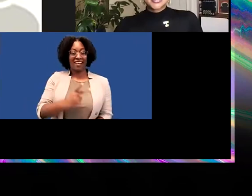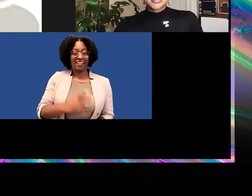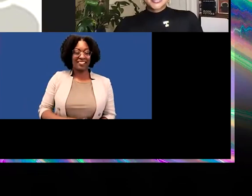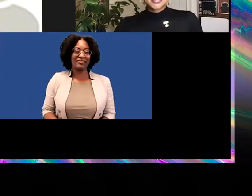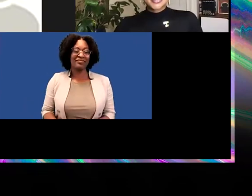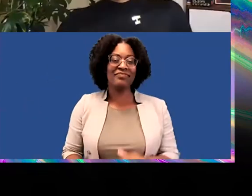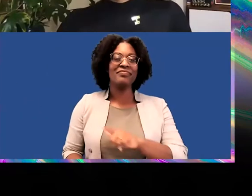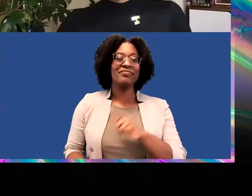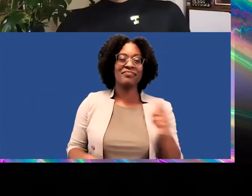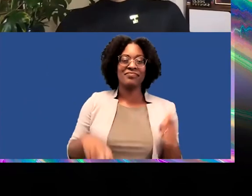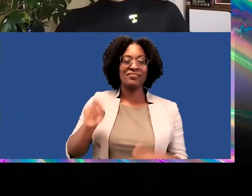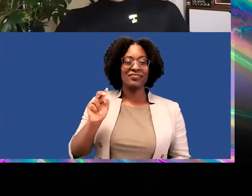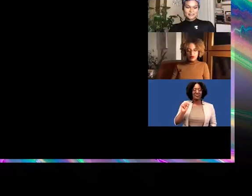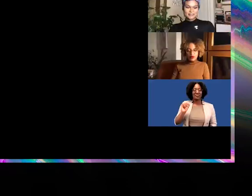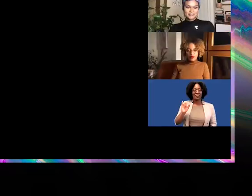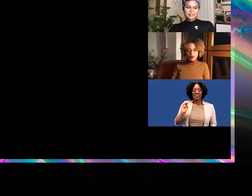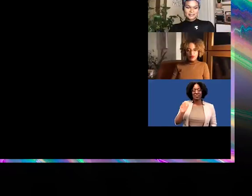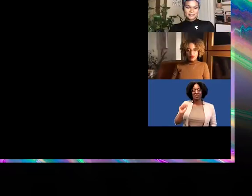second.